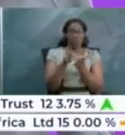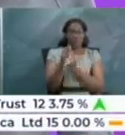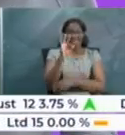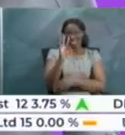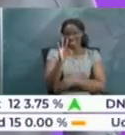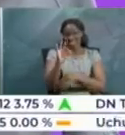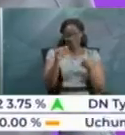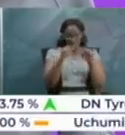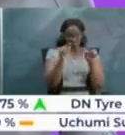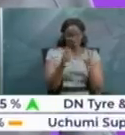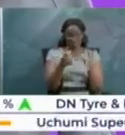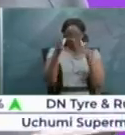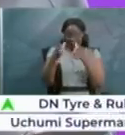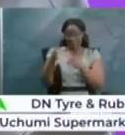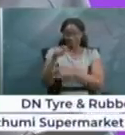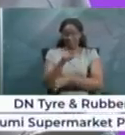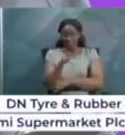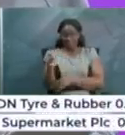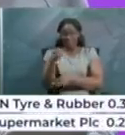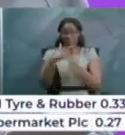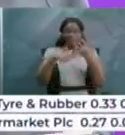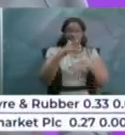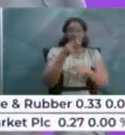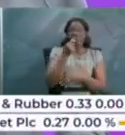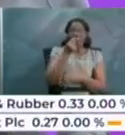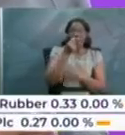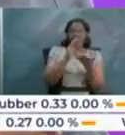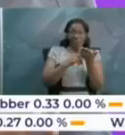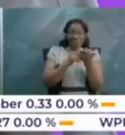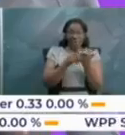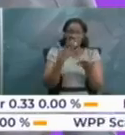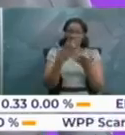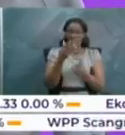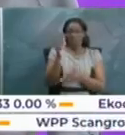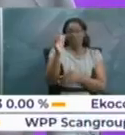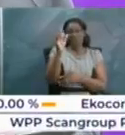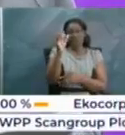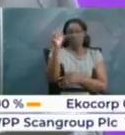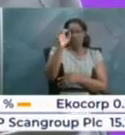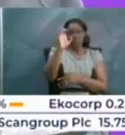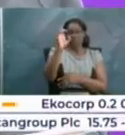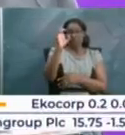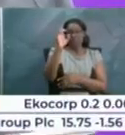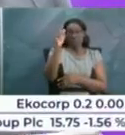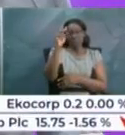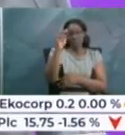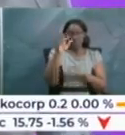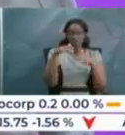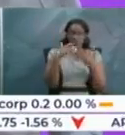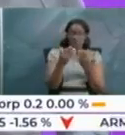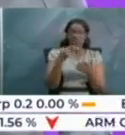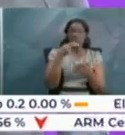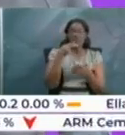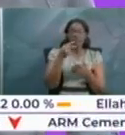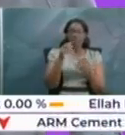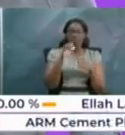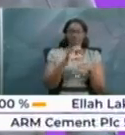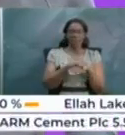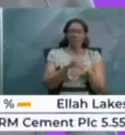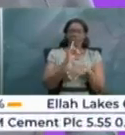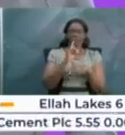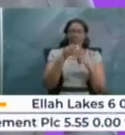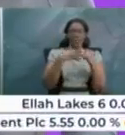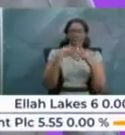three packets of the mixed peanut butter, either the sesame seeds or the honey, then you get it at 180 Kenya